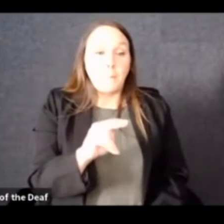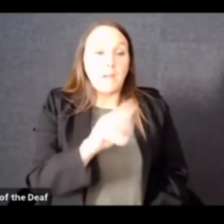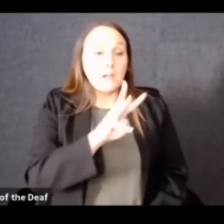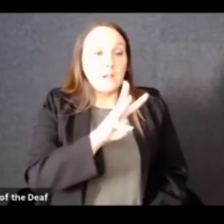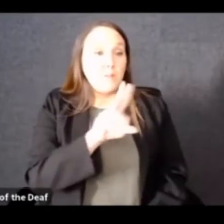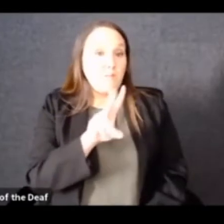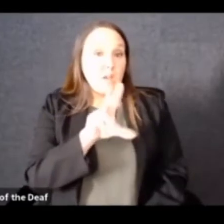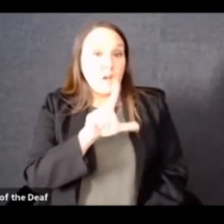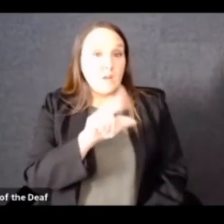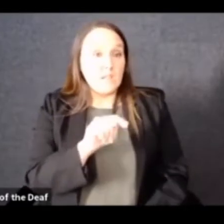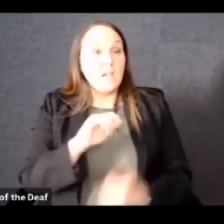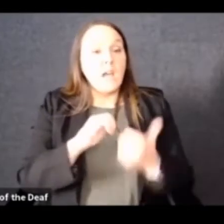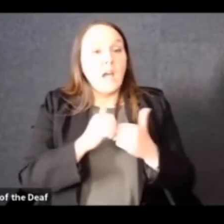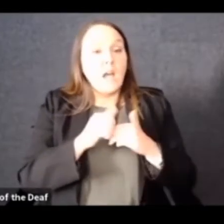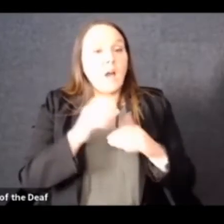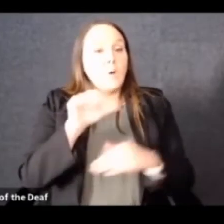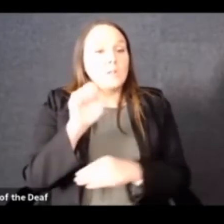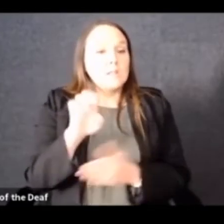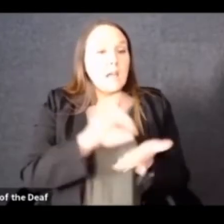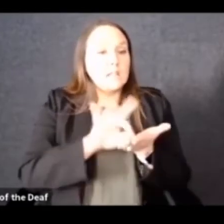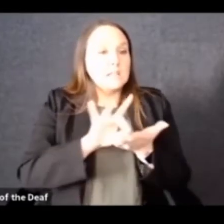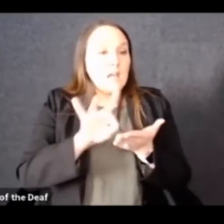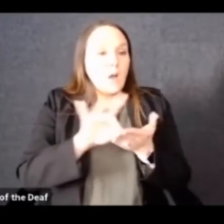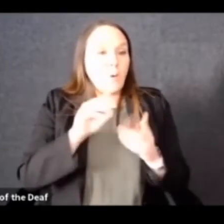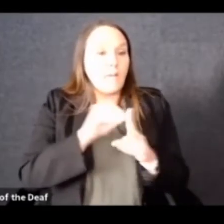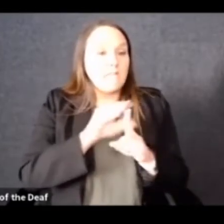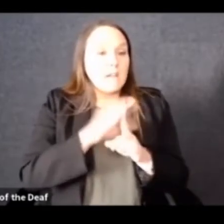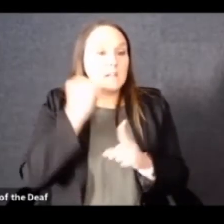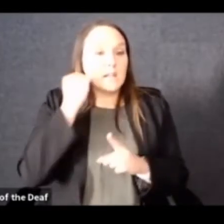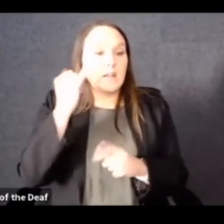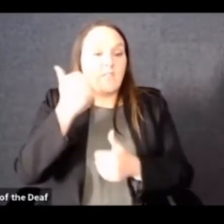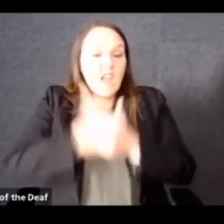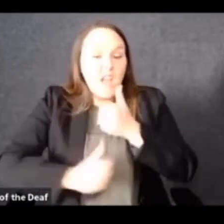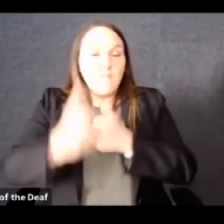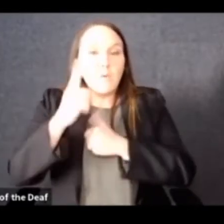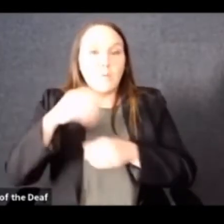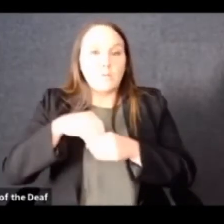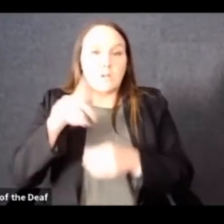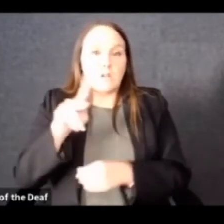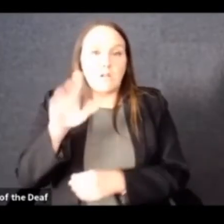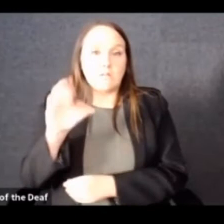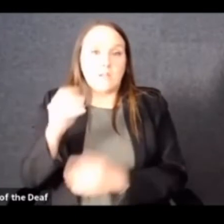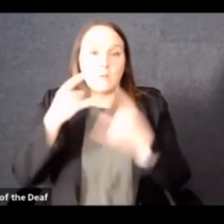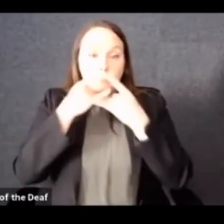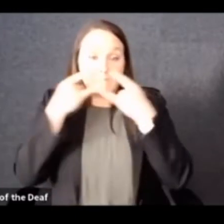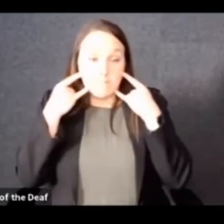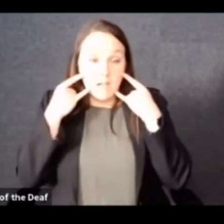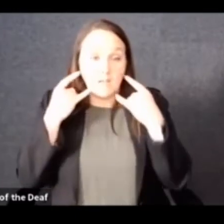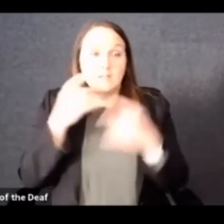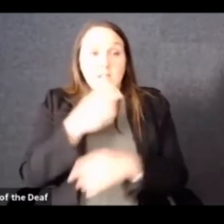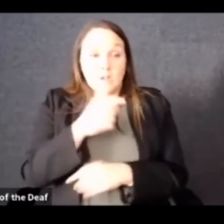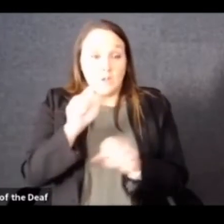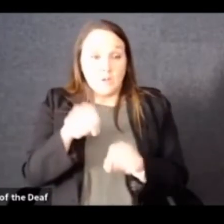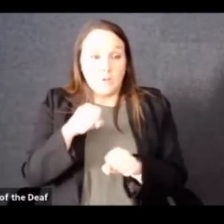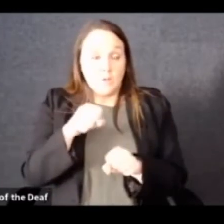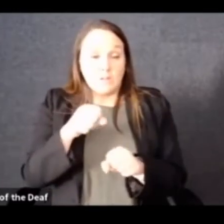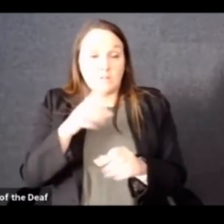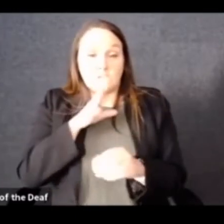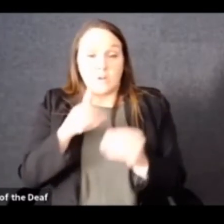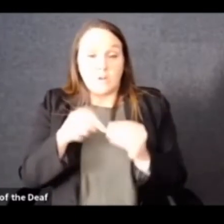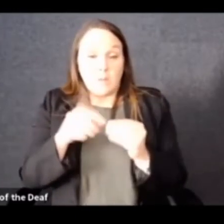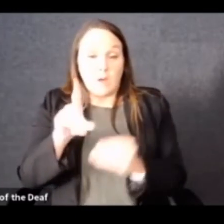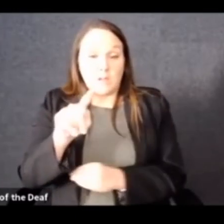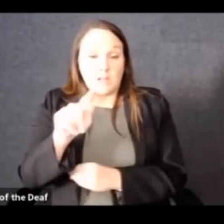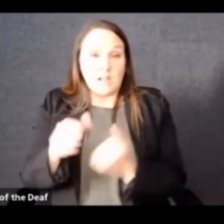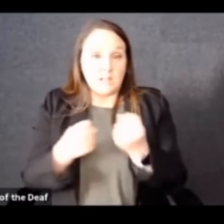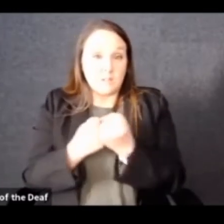WVLT, how could the case count be affected if everyone in Knox County wore a mask? And can you speak about the data that supports mask wearing?